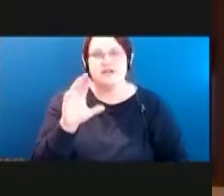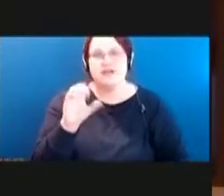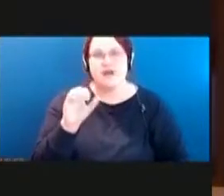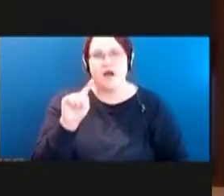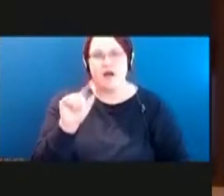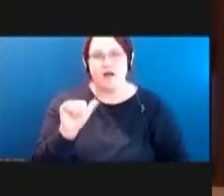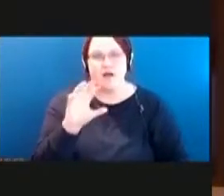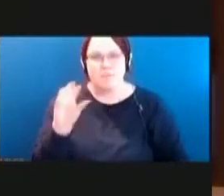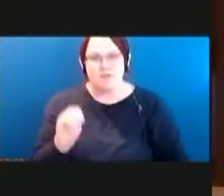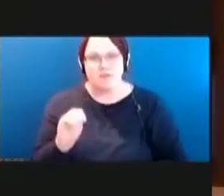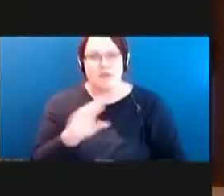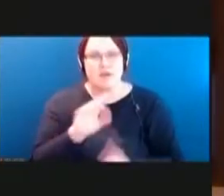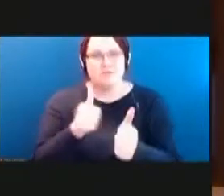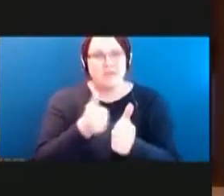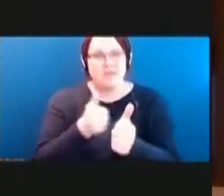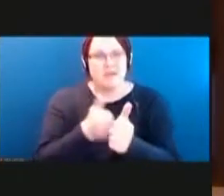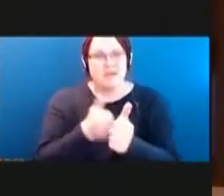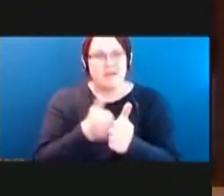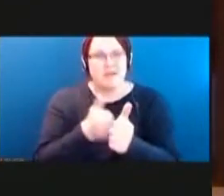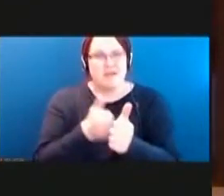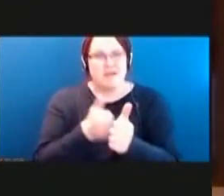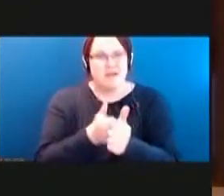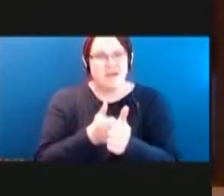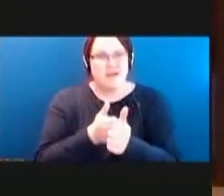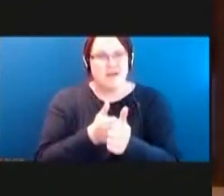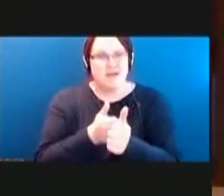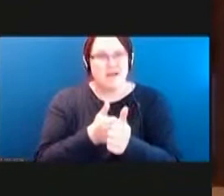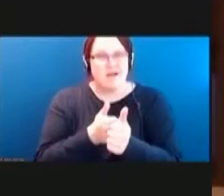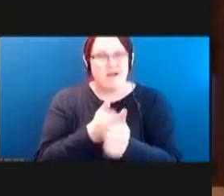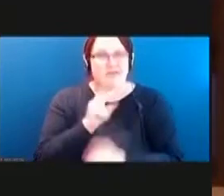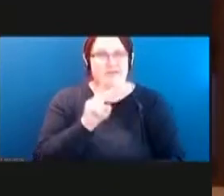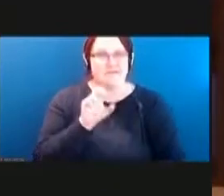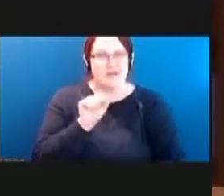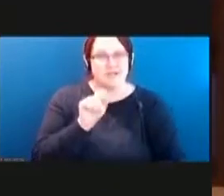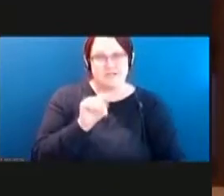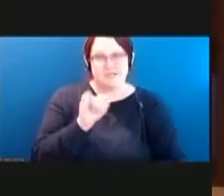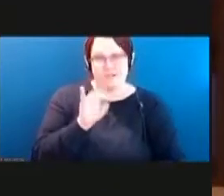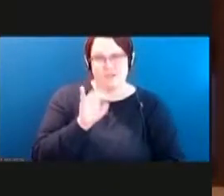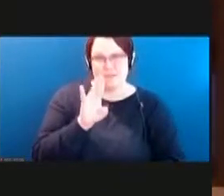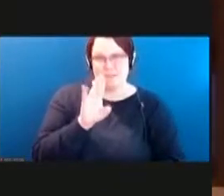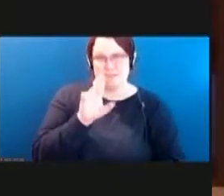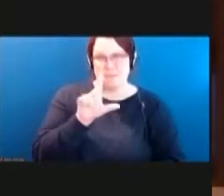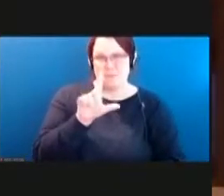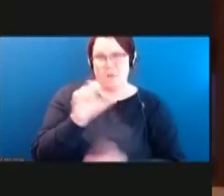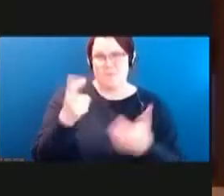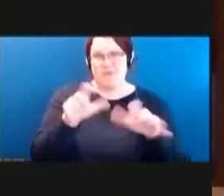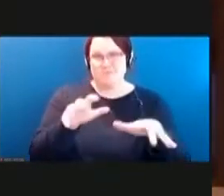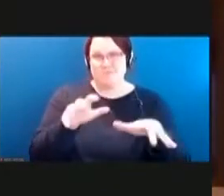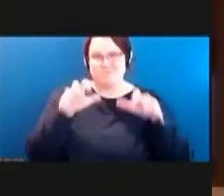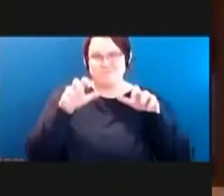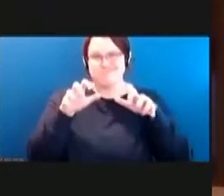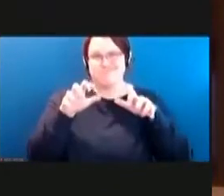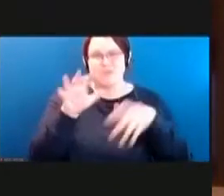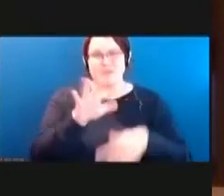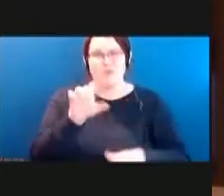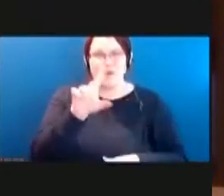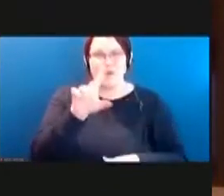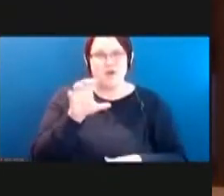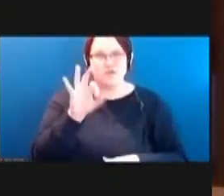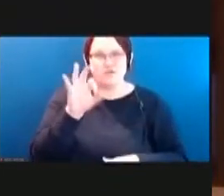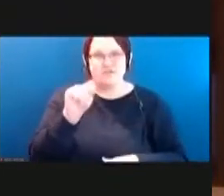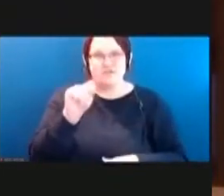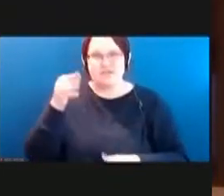the vestibule, a large volume of the sanctuary measures approximately 100 feet on each side at its base and